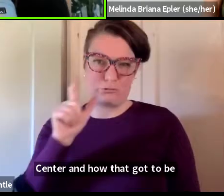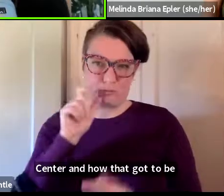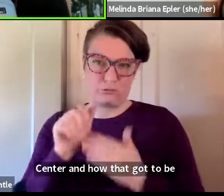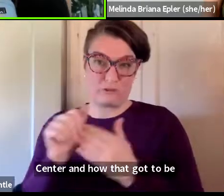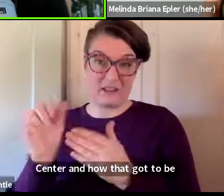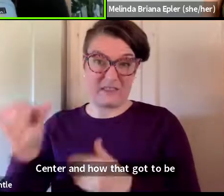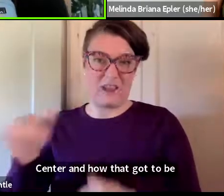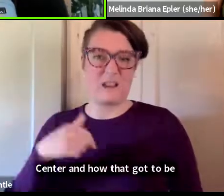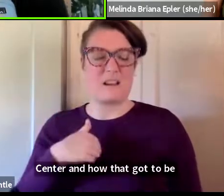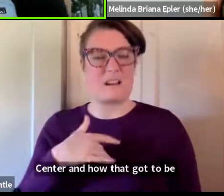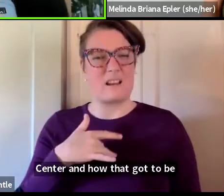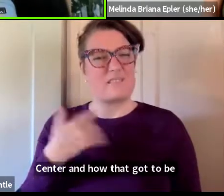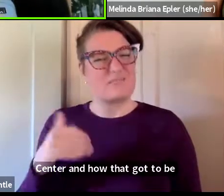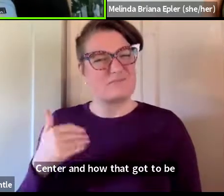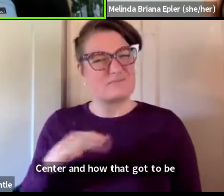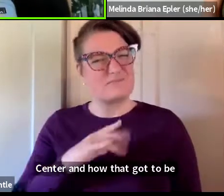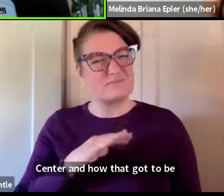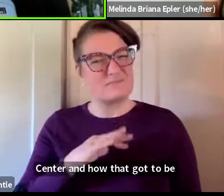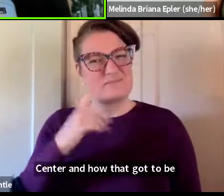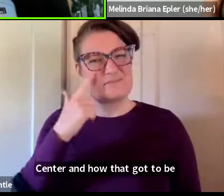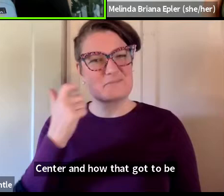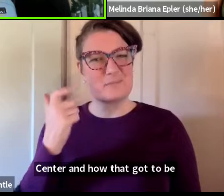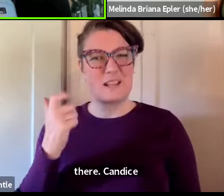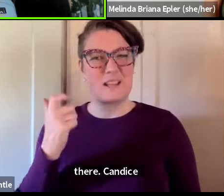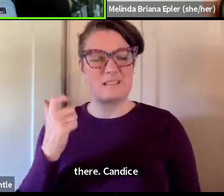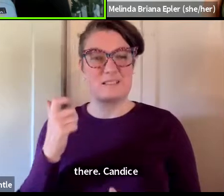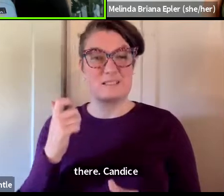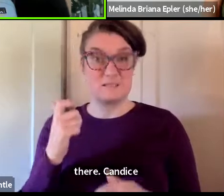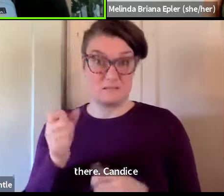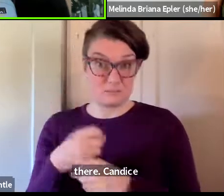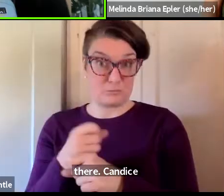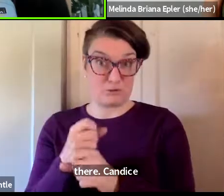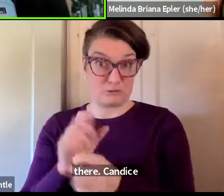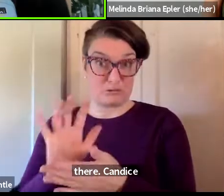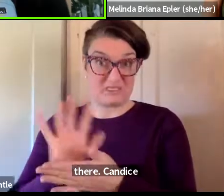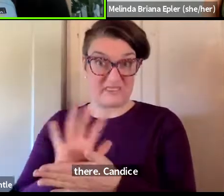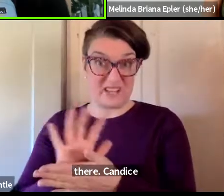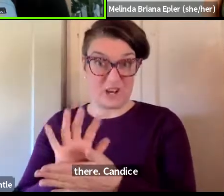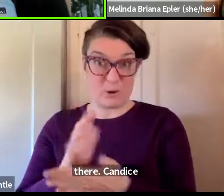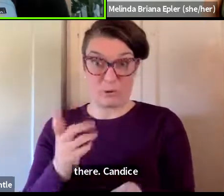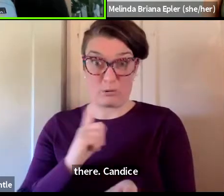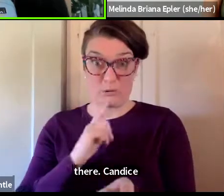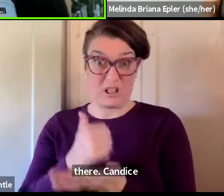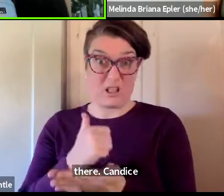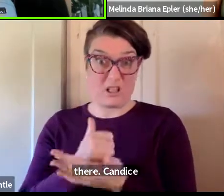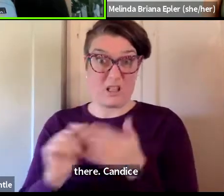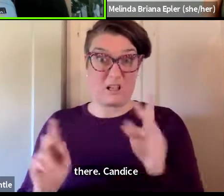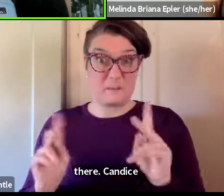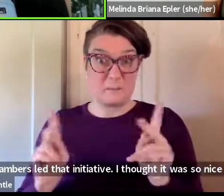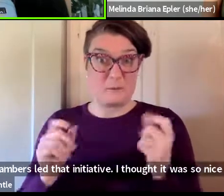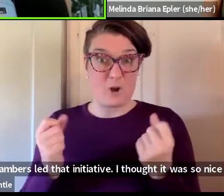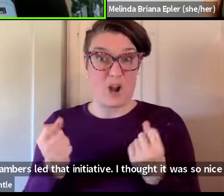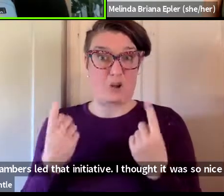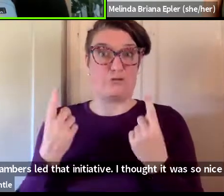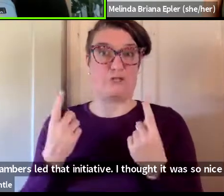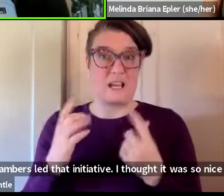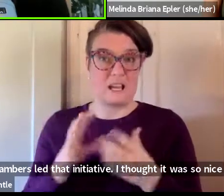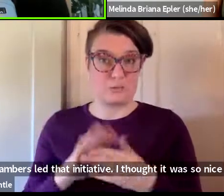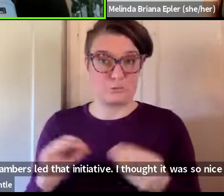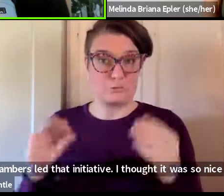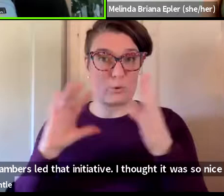that was just so nice, because it, produced a video to really help people understand the stories